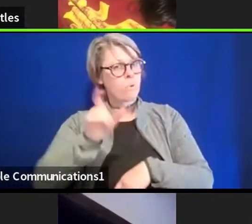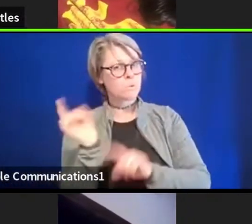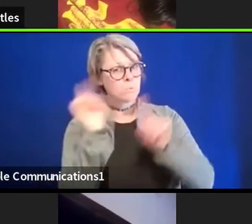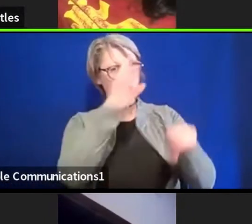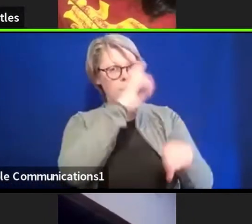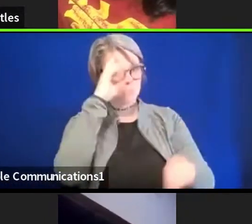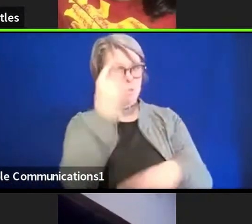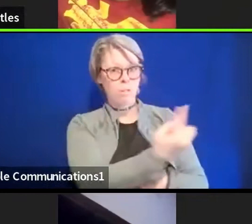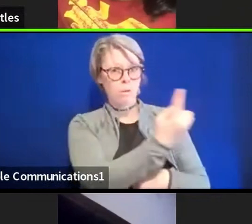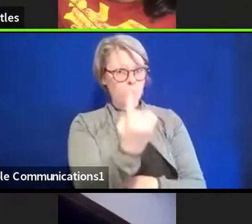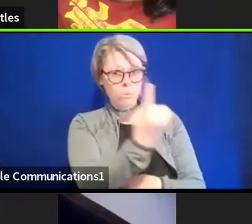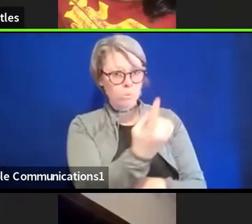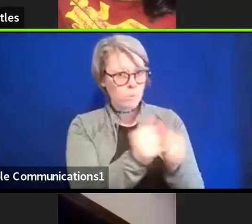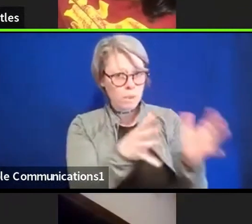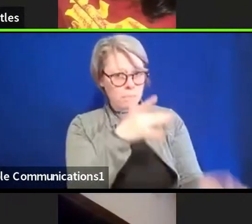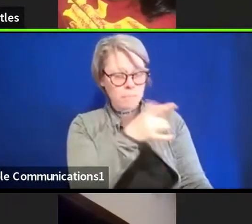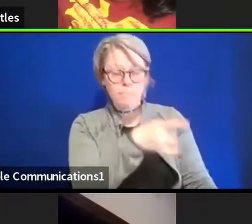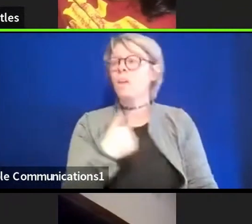I go to the dentist on my own,